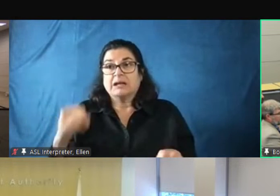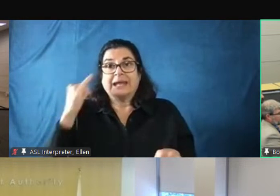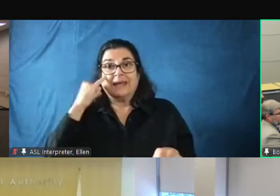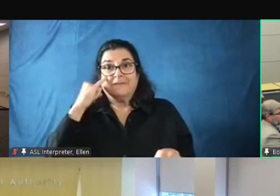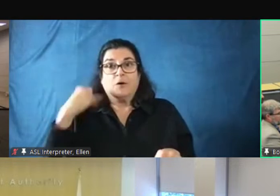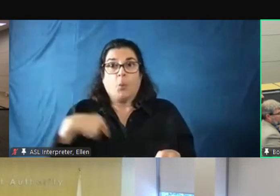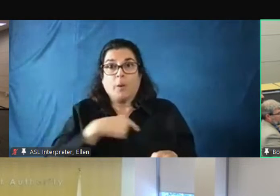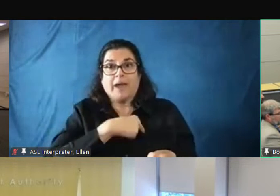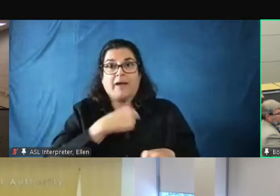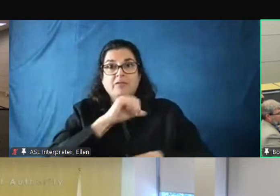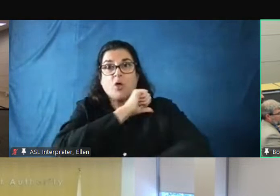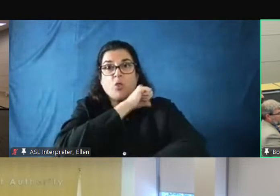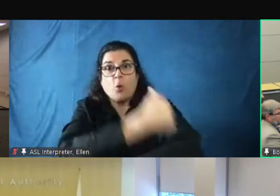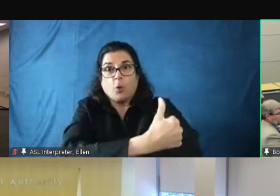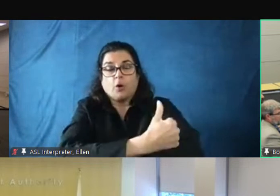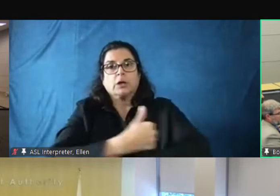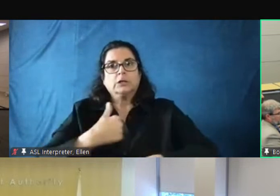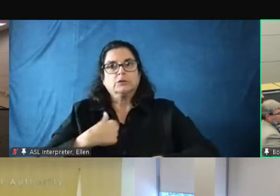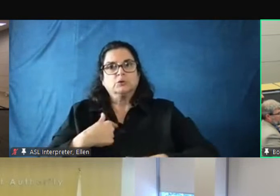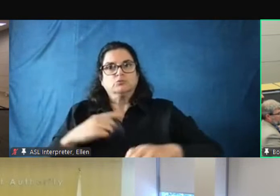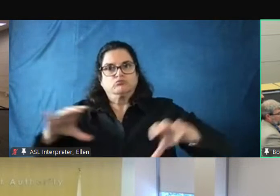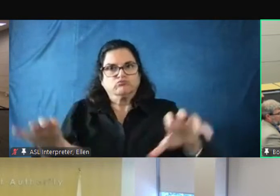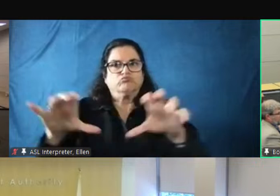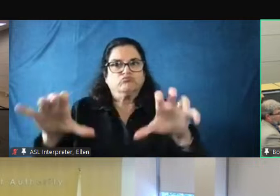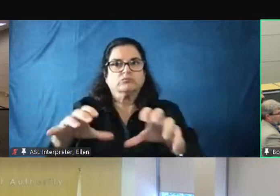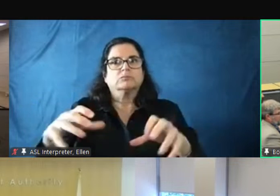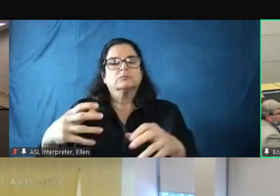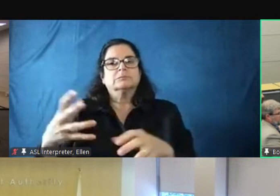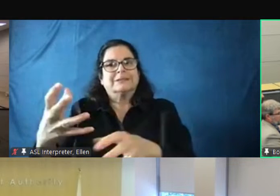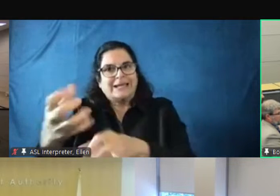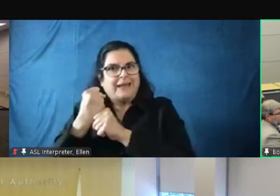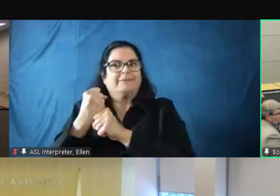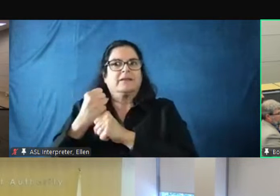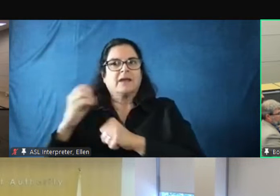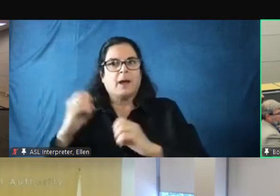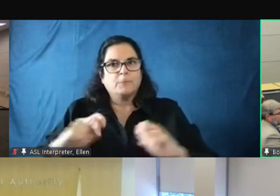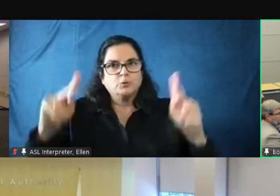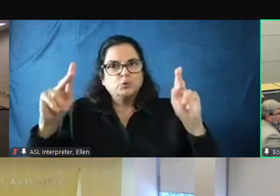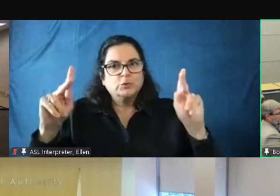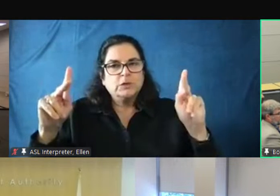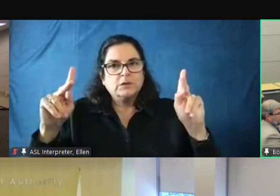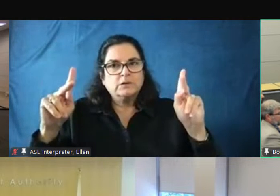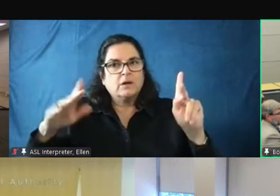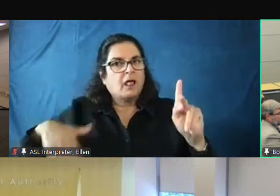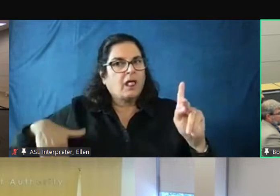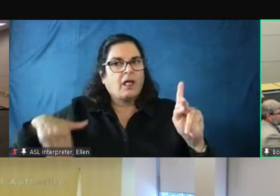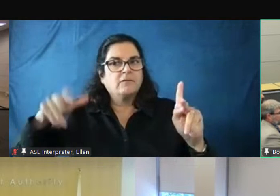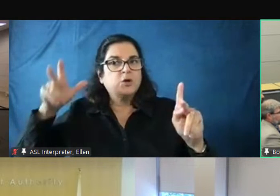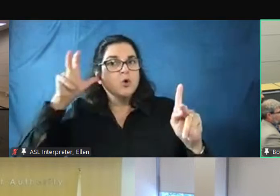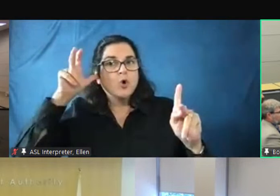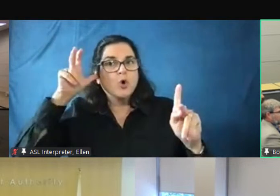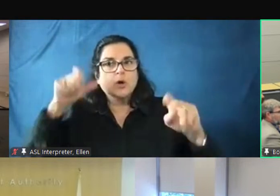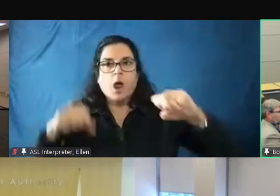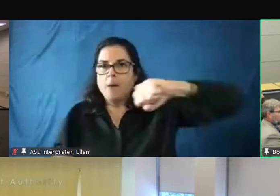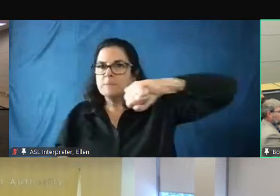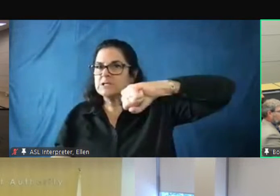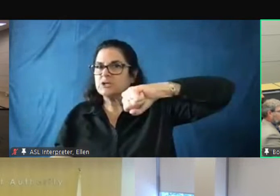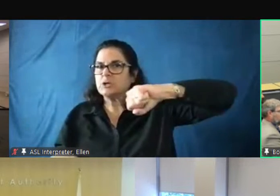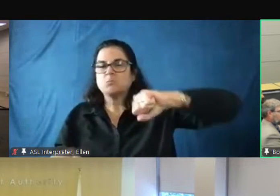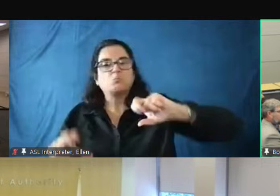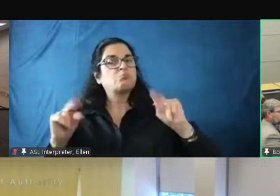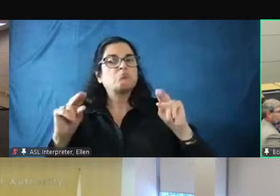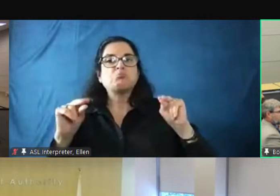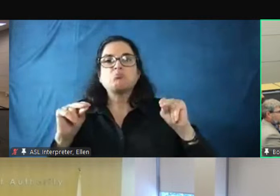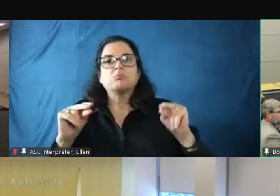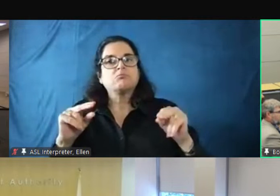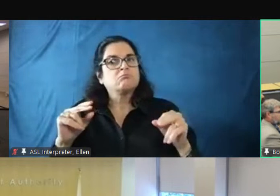a much more aggressive way those types of opportunities. So I have not heard any opposition either in any conversations I've